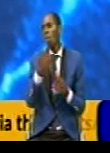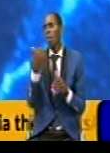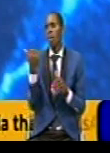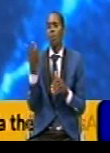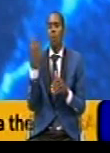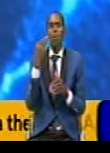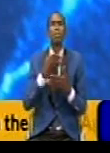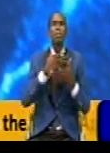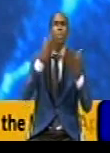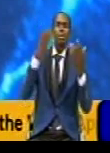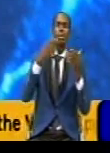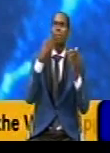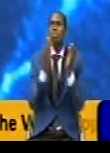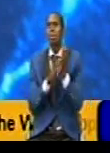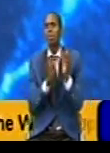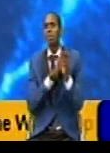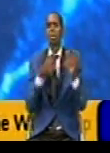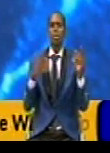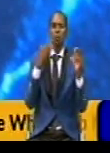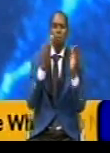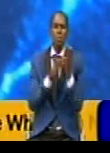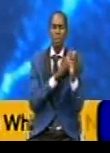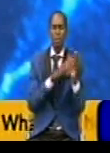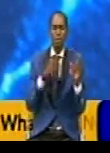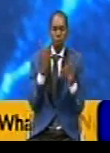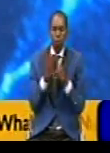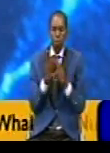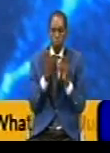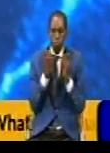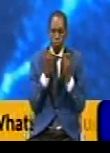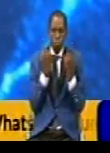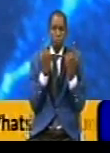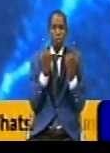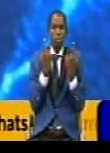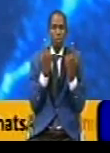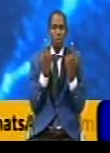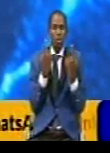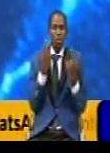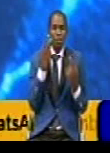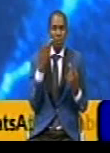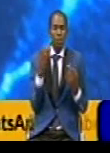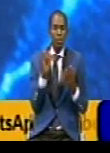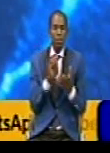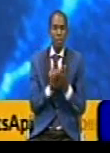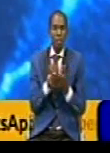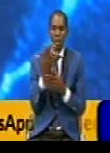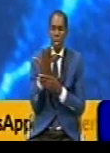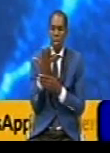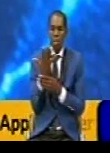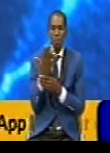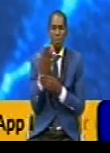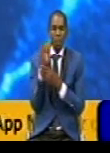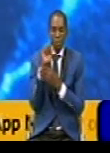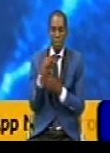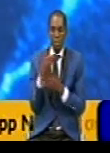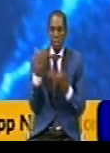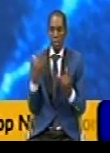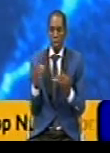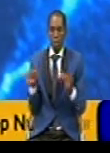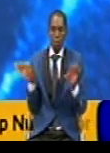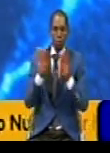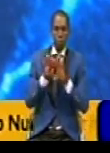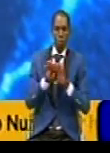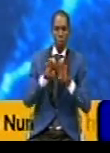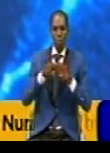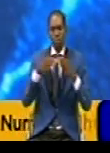me." Before I knew what was happening, others were shouting, "Praise the Lord," coming out. I just suddenly felt my